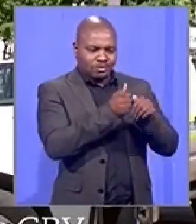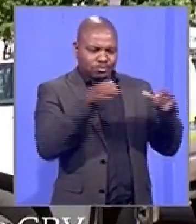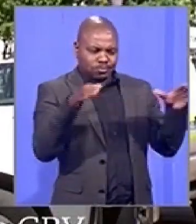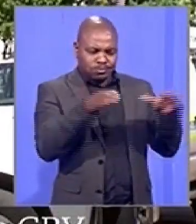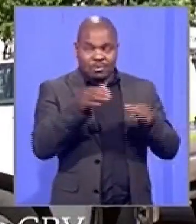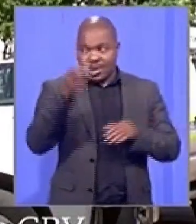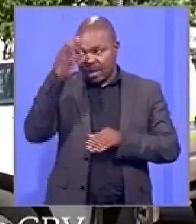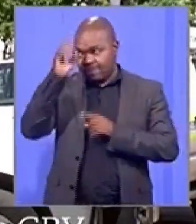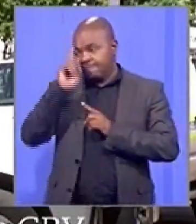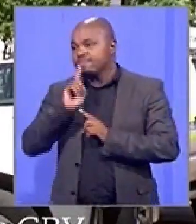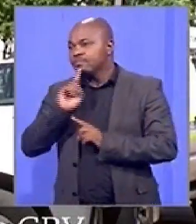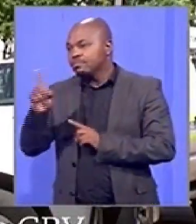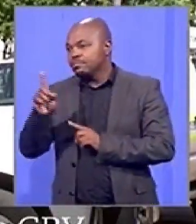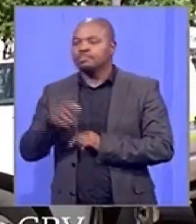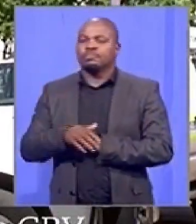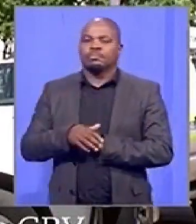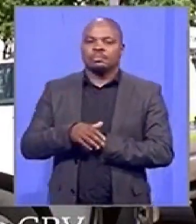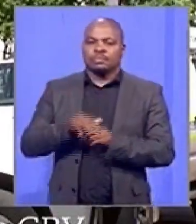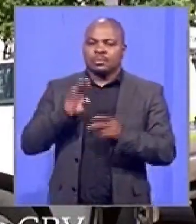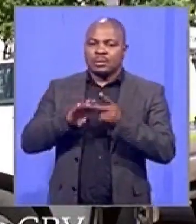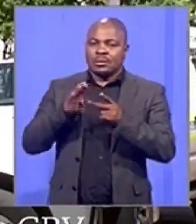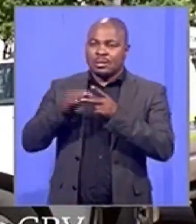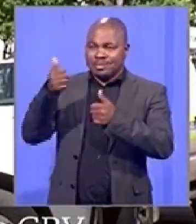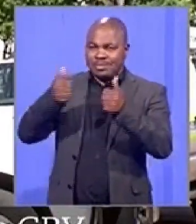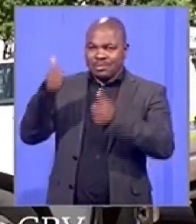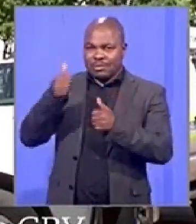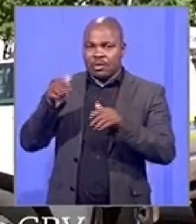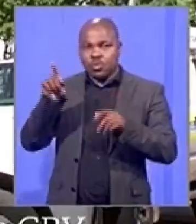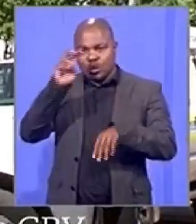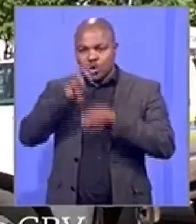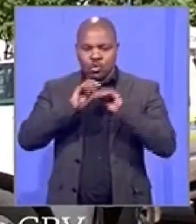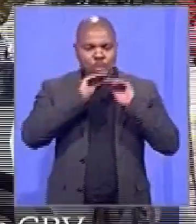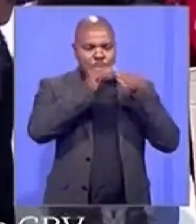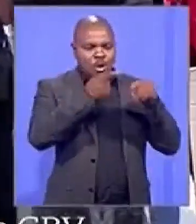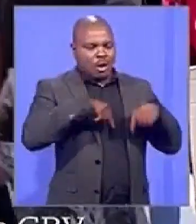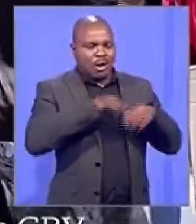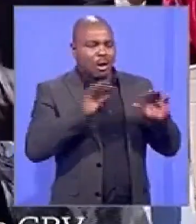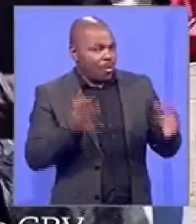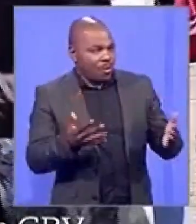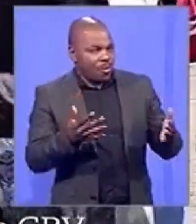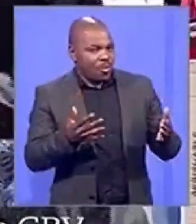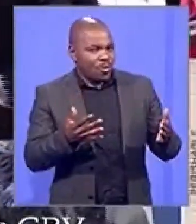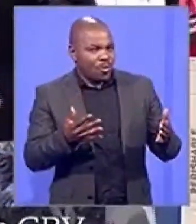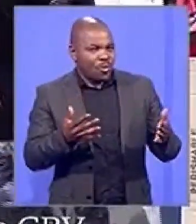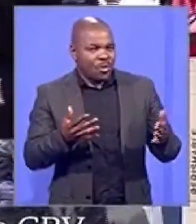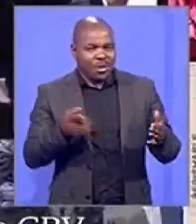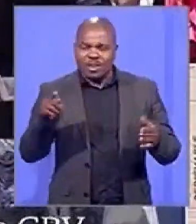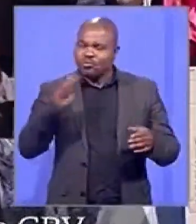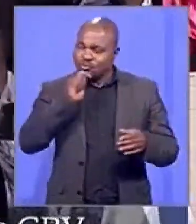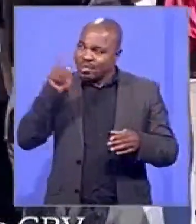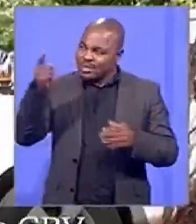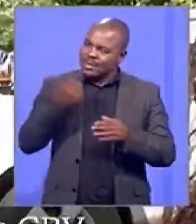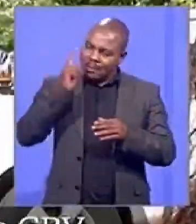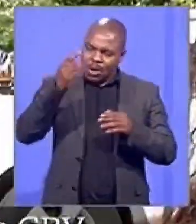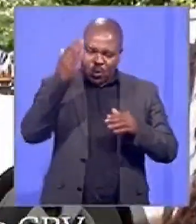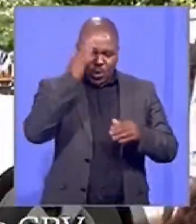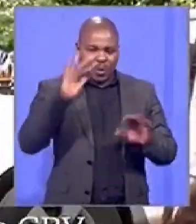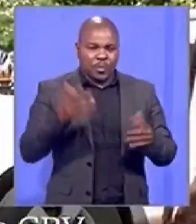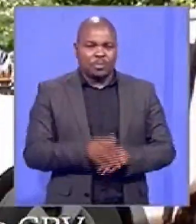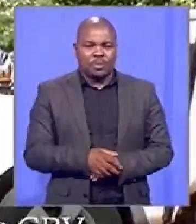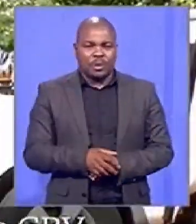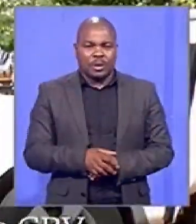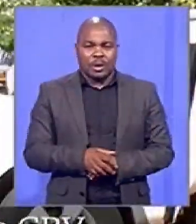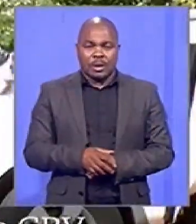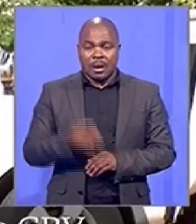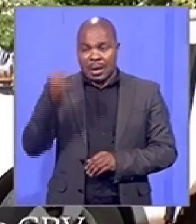our government, which of is the older people, how to protect us, and it should be the other way around. They're definitely not taking initiative,